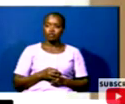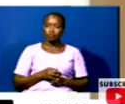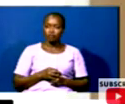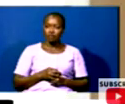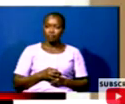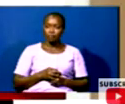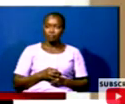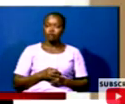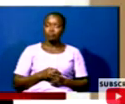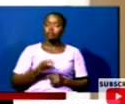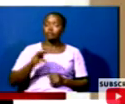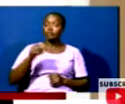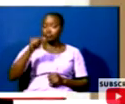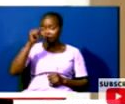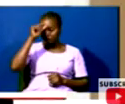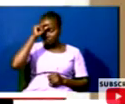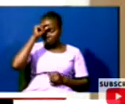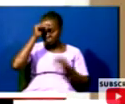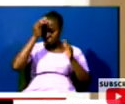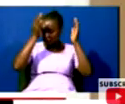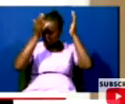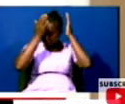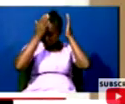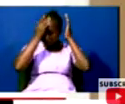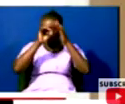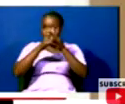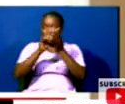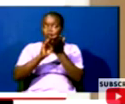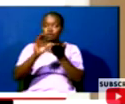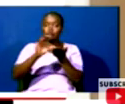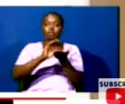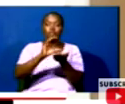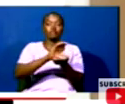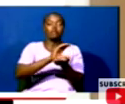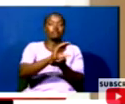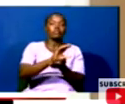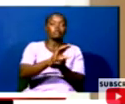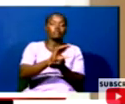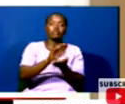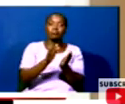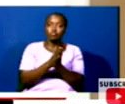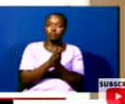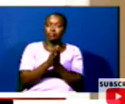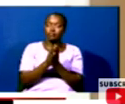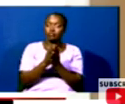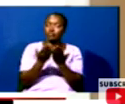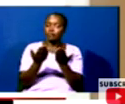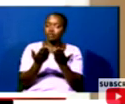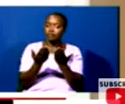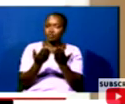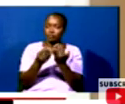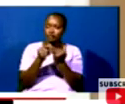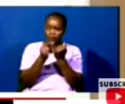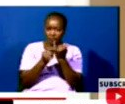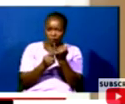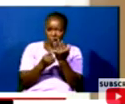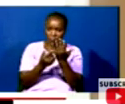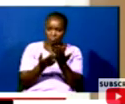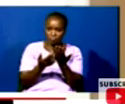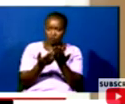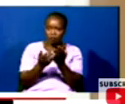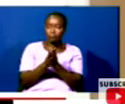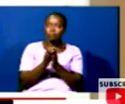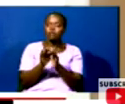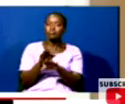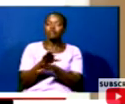And the County Government of Kakamega has begun supplying Monosex Tilapia fingerlings to support fish production in ponds. Over